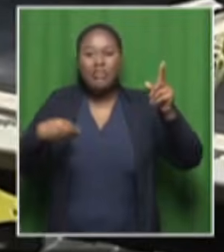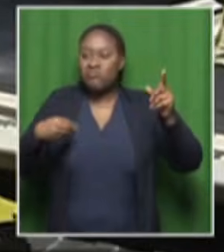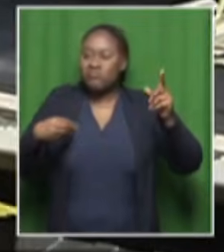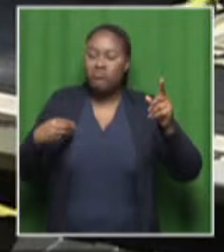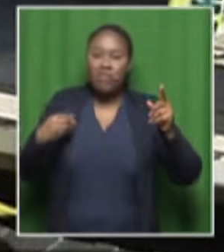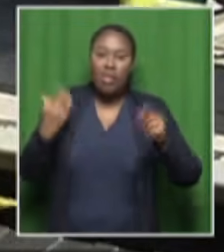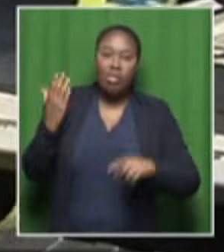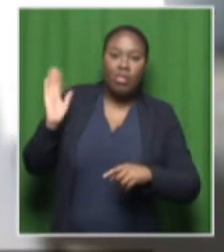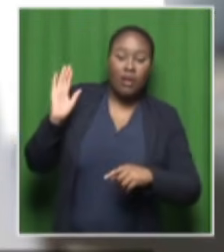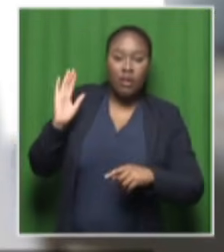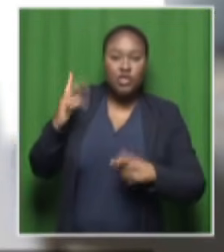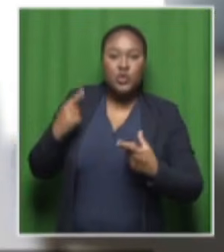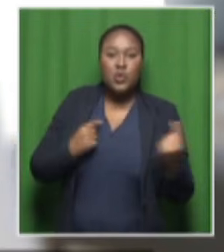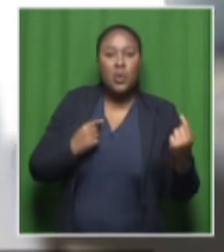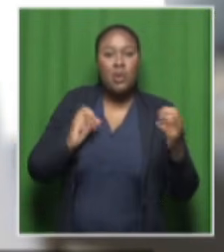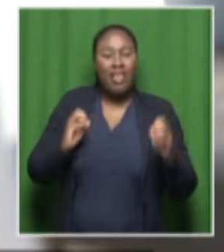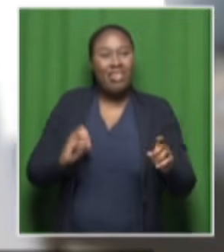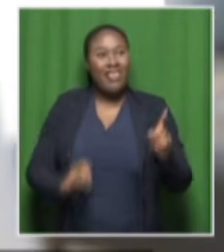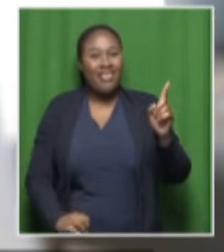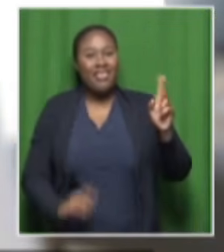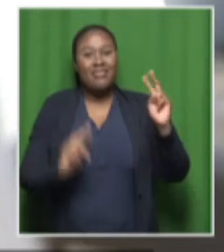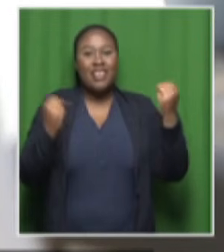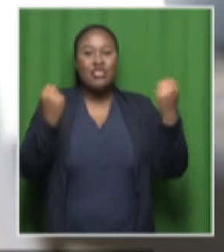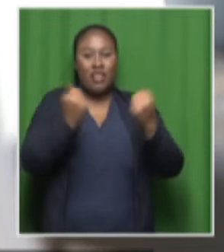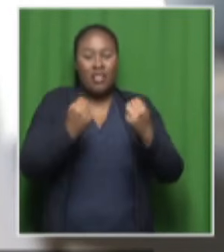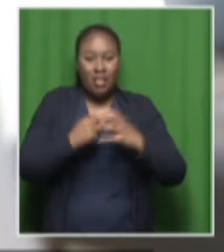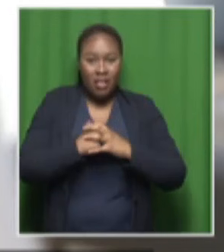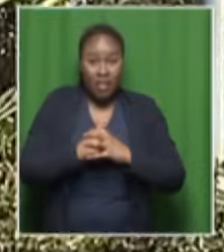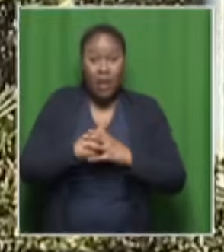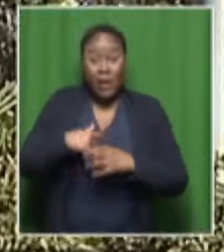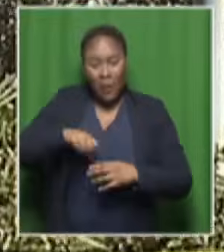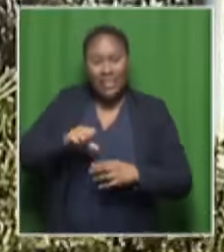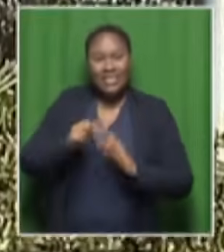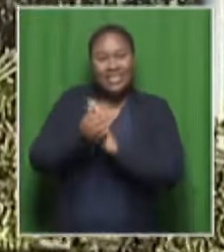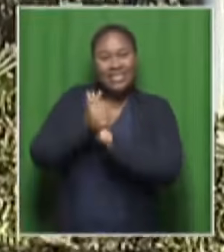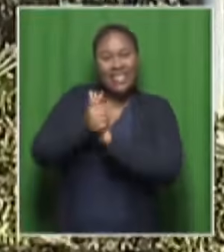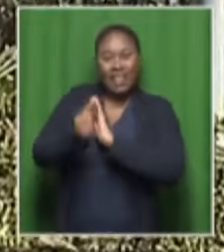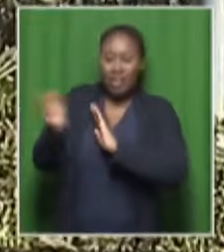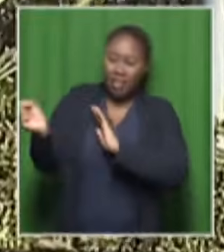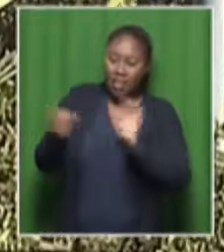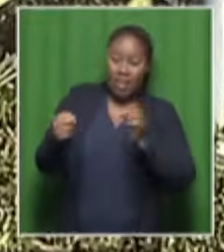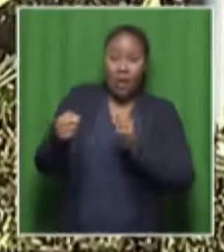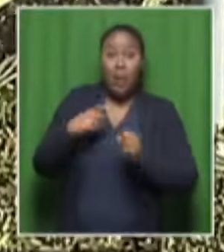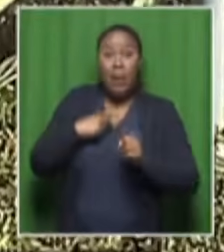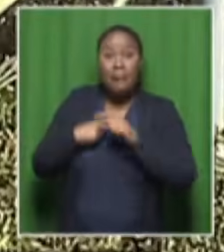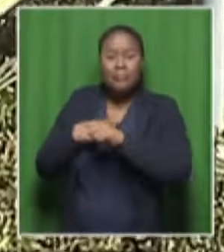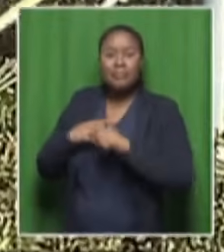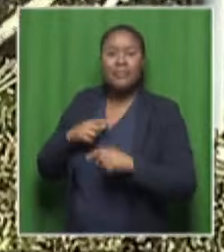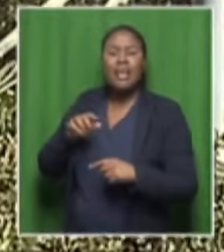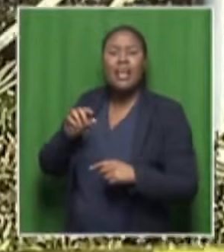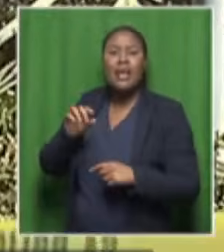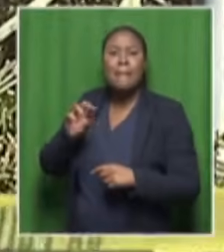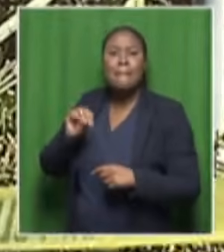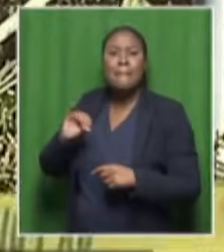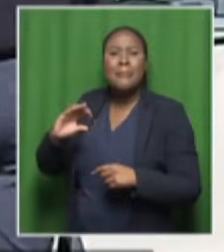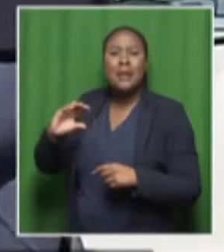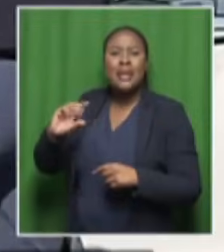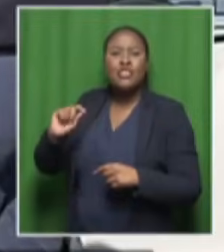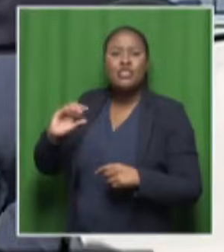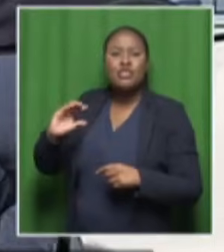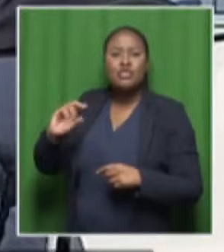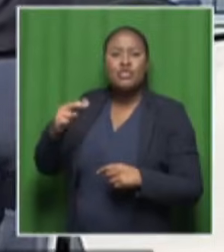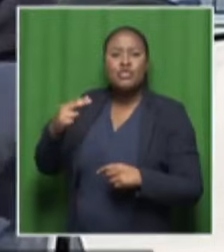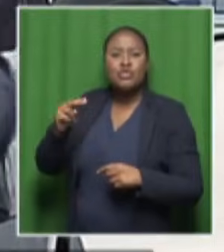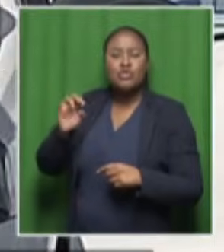into account. So we want to see that skewed allocations is addressed. We cannot have an area like Mitchells Plain and like Delft that has a population